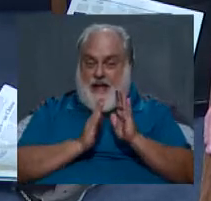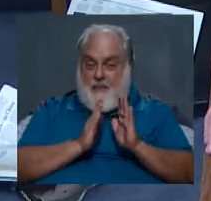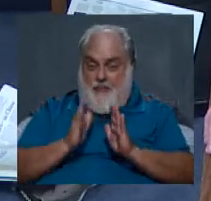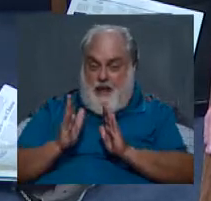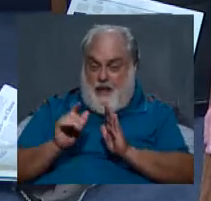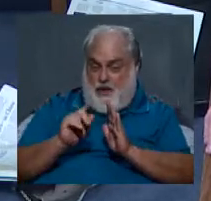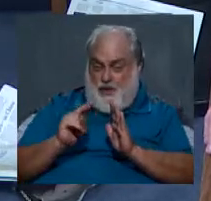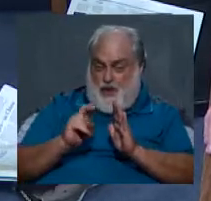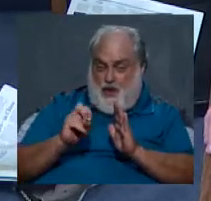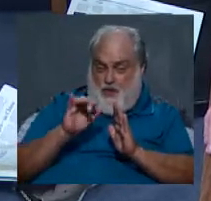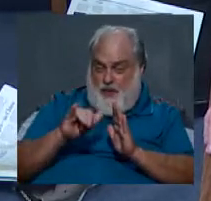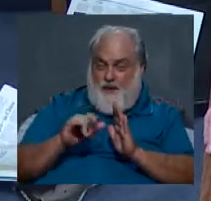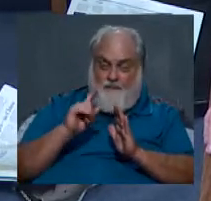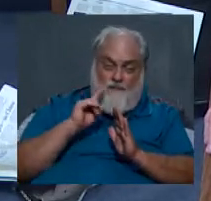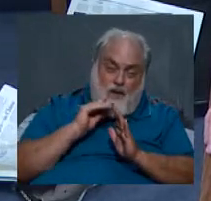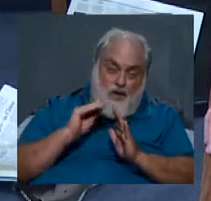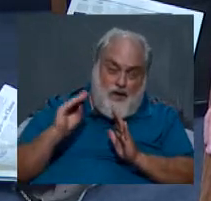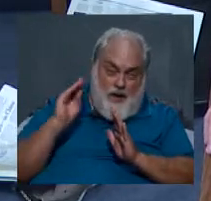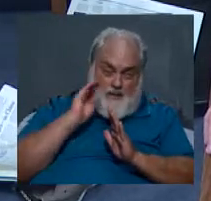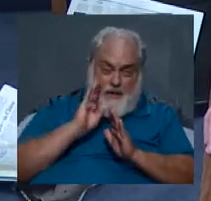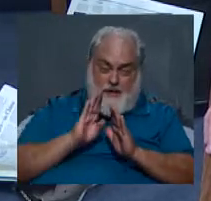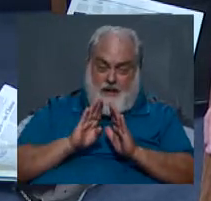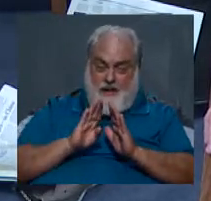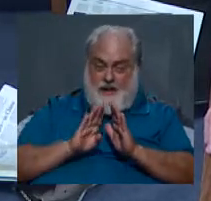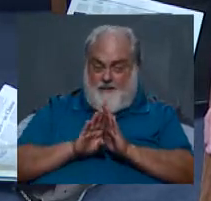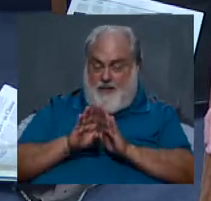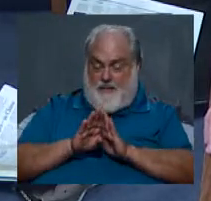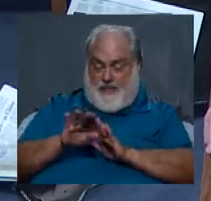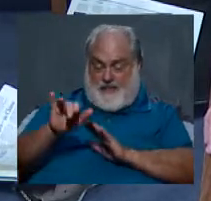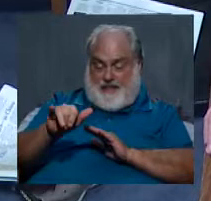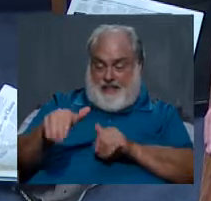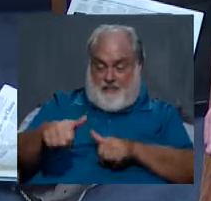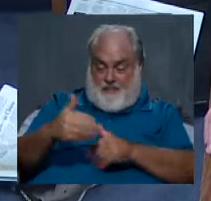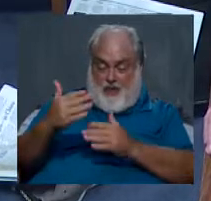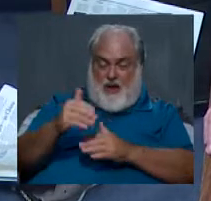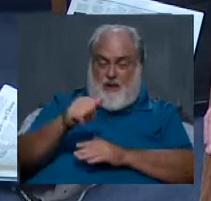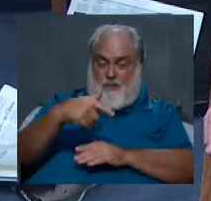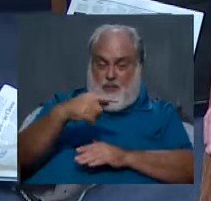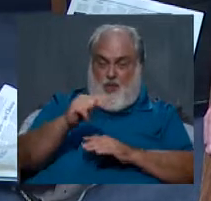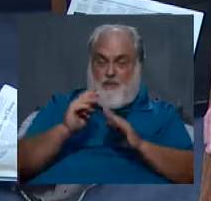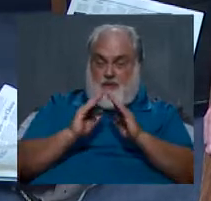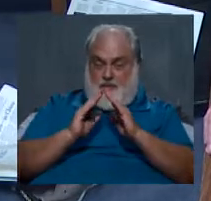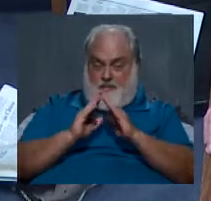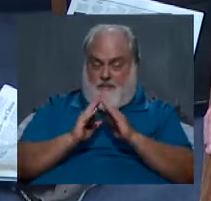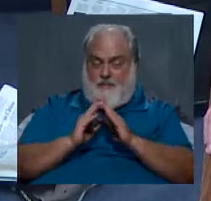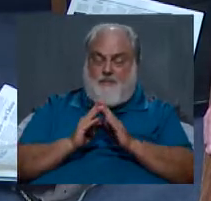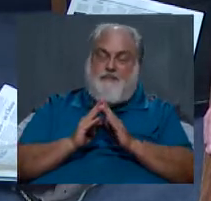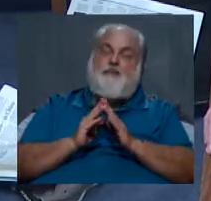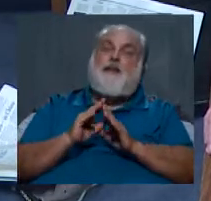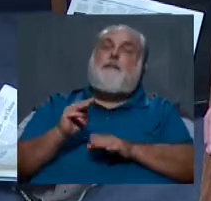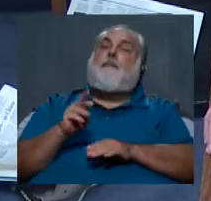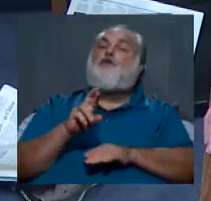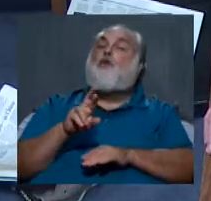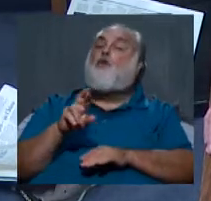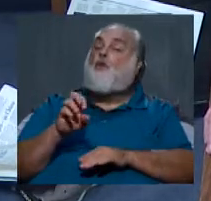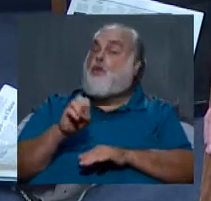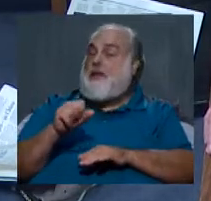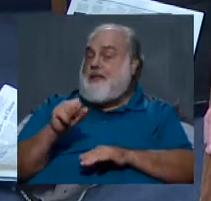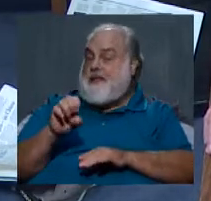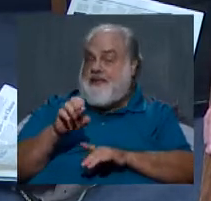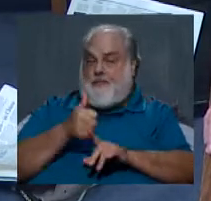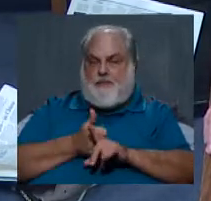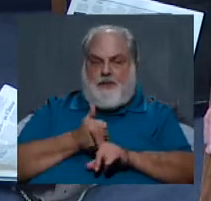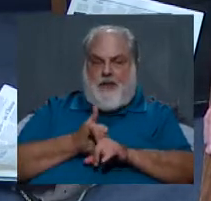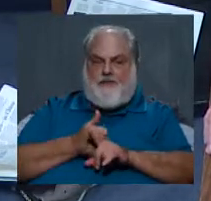area for suburban development. This proposed development is high-density urban development. Mr. Reese himself admitted